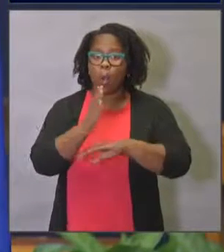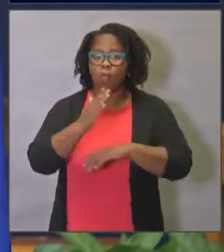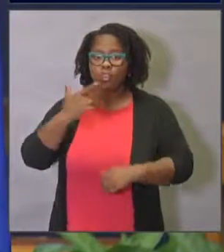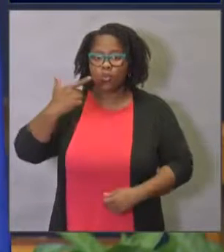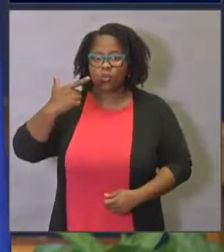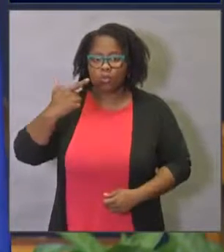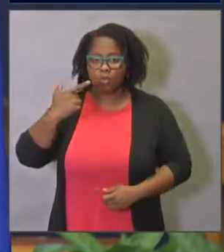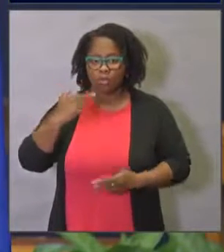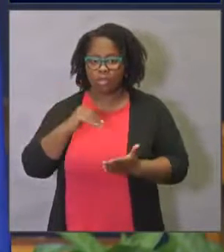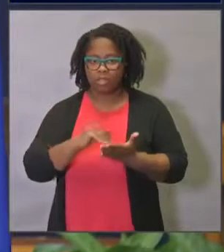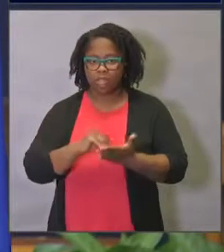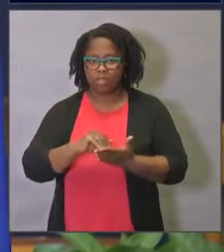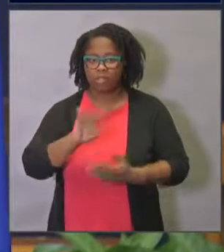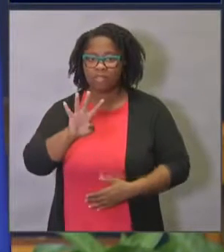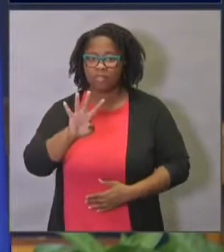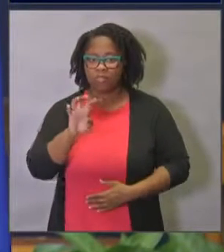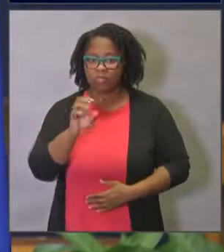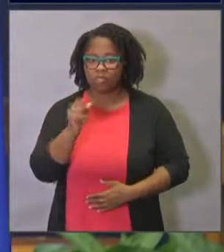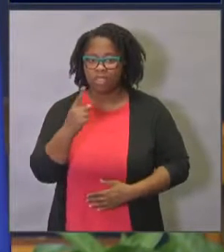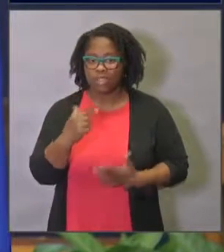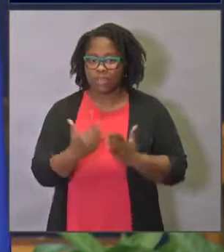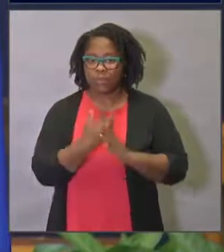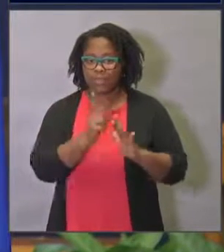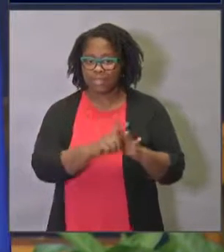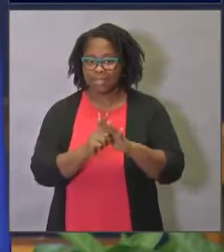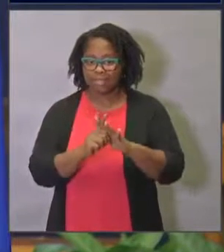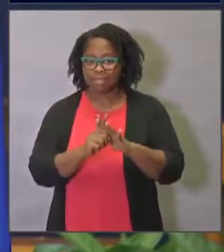21,411 new cases today. That's right,